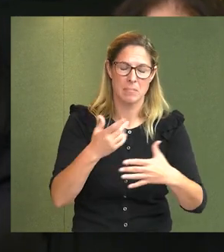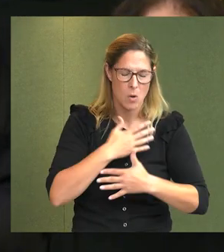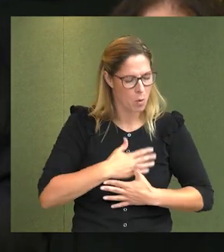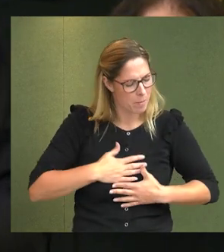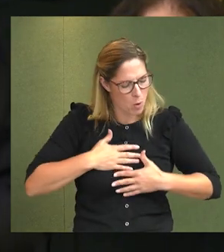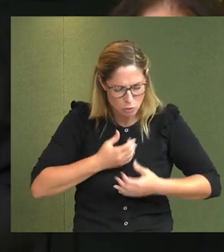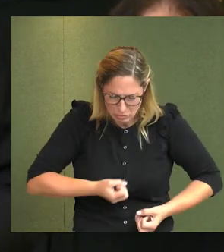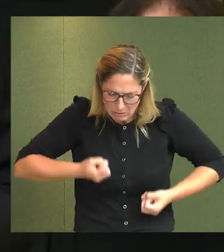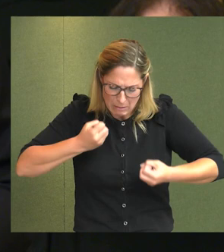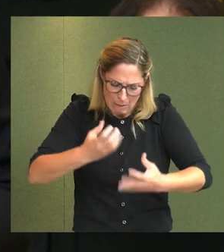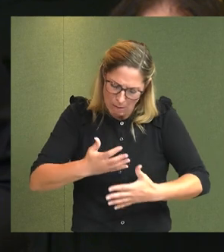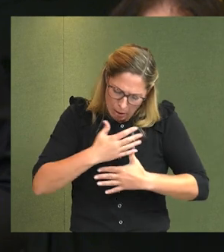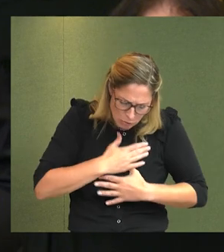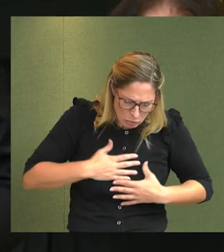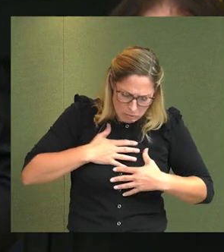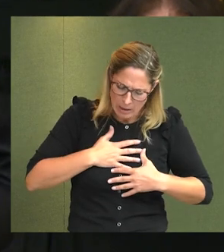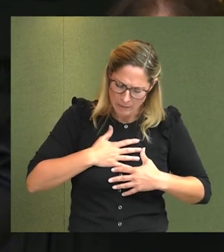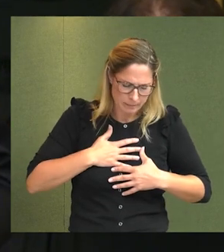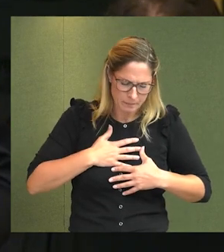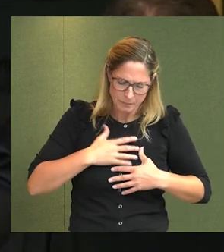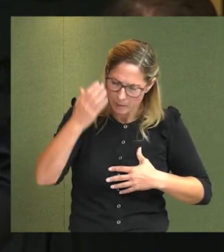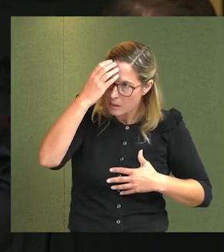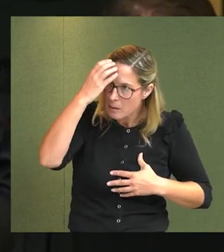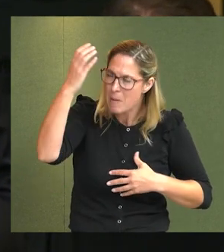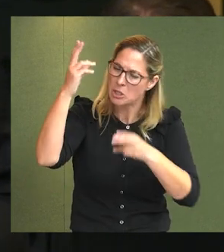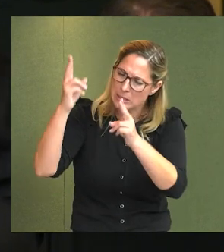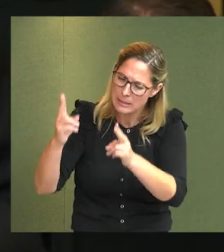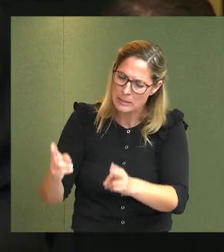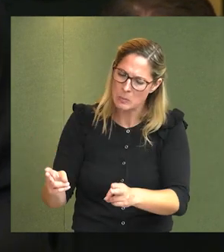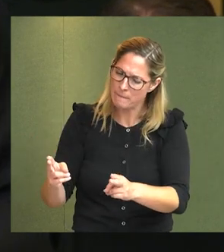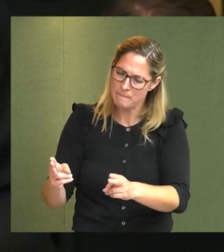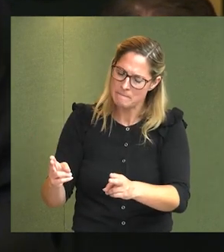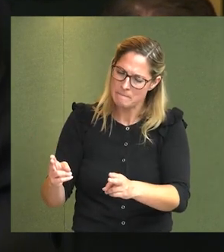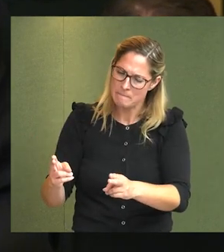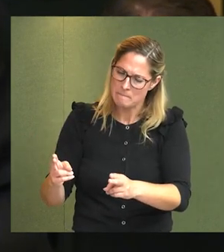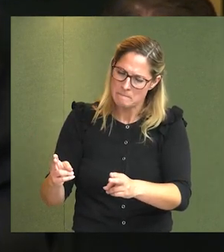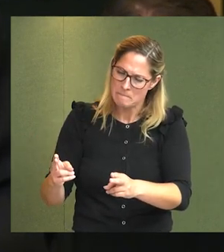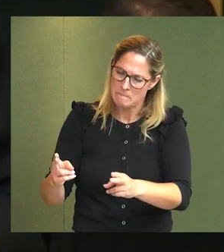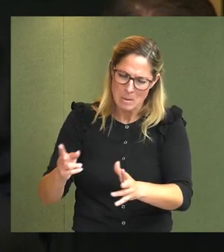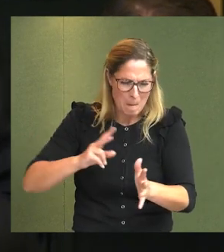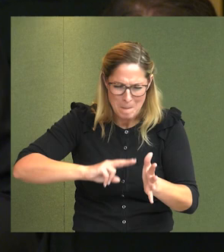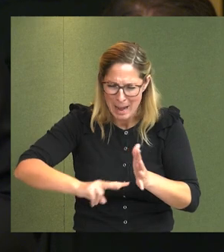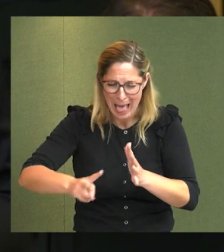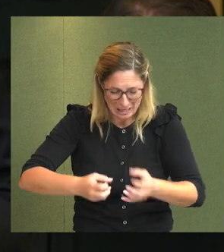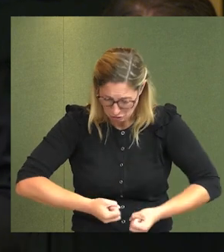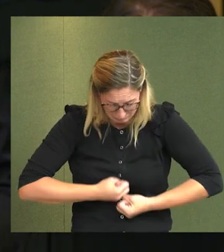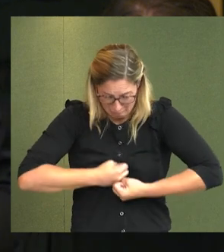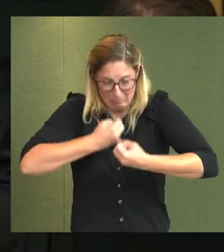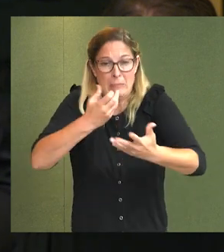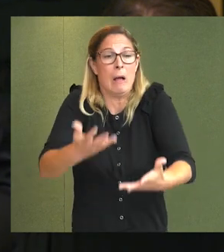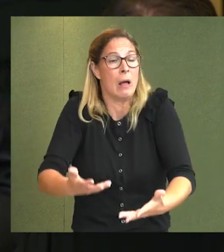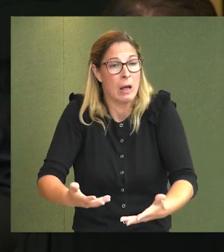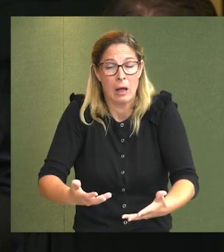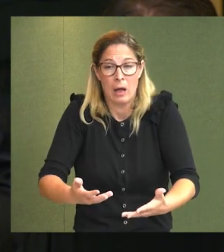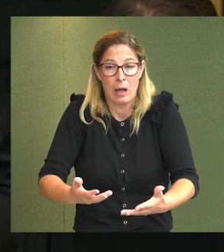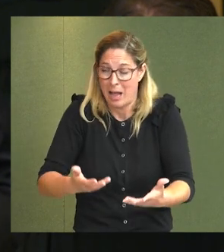and grief at Her Majesty the Queen's passing is something that cannot be orchestrated and seldom repeated over the